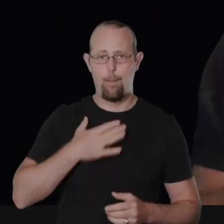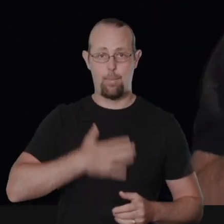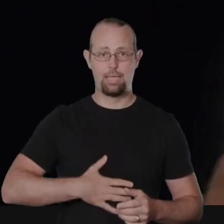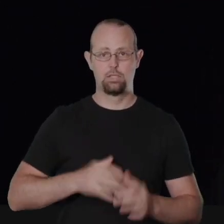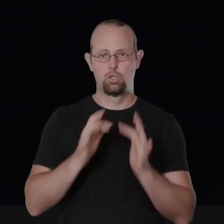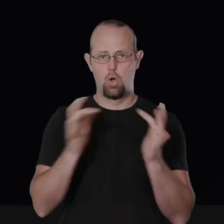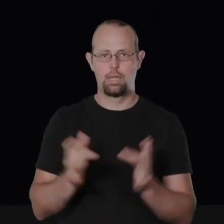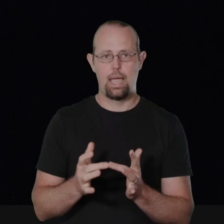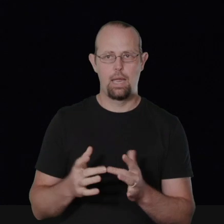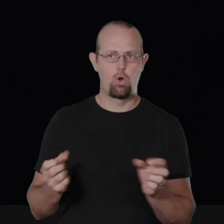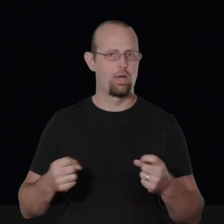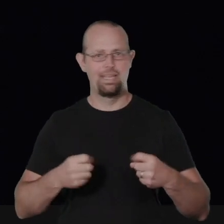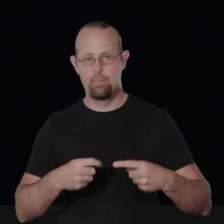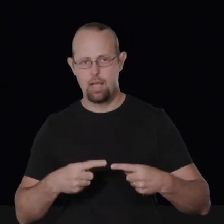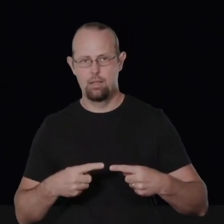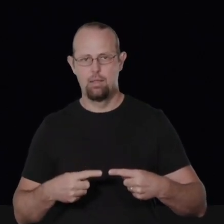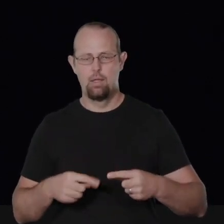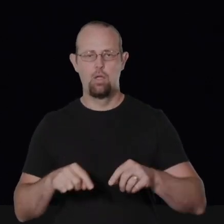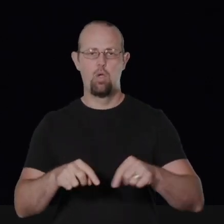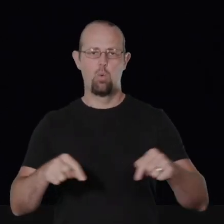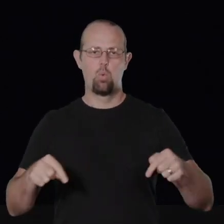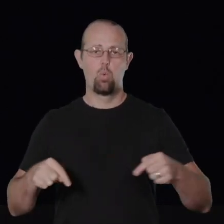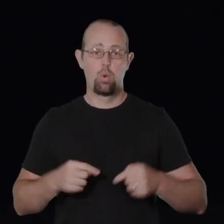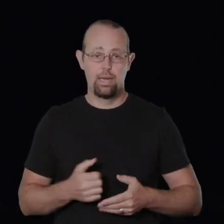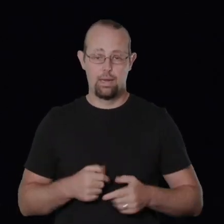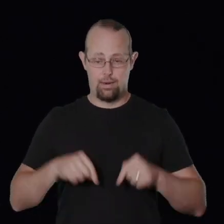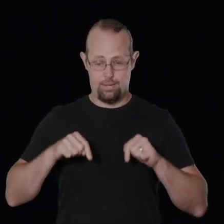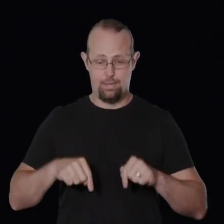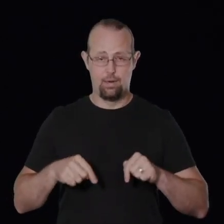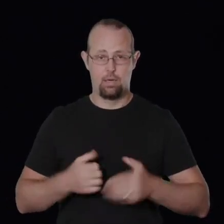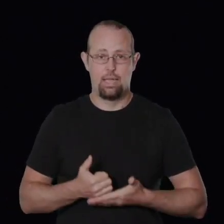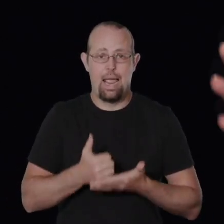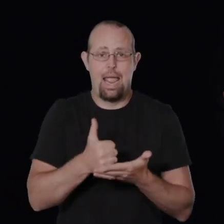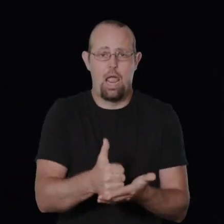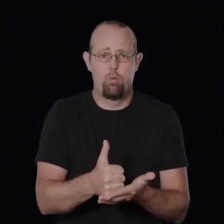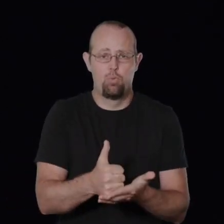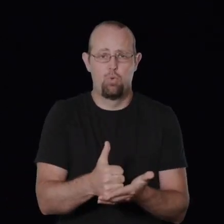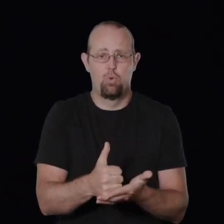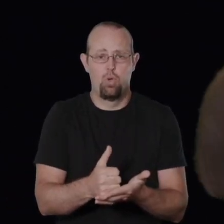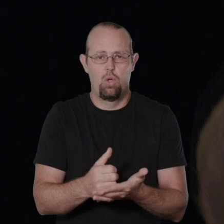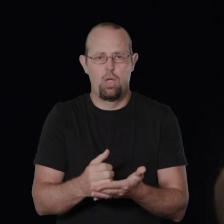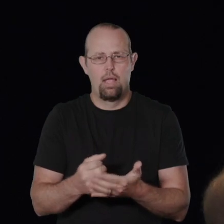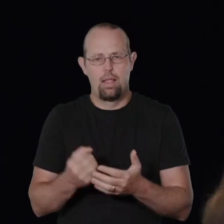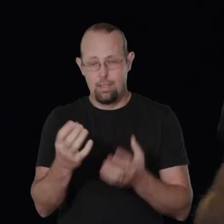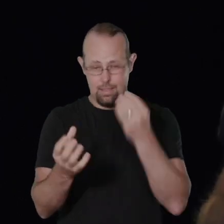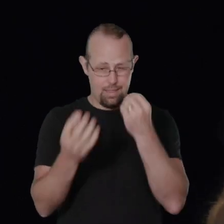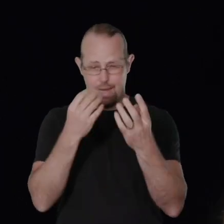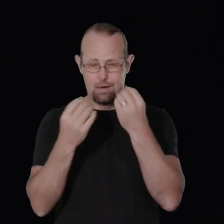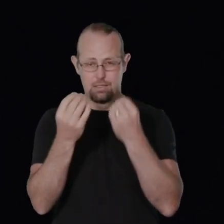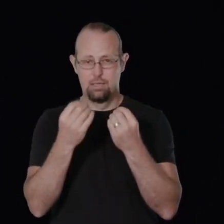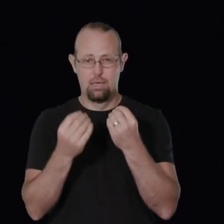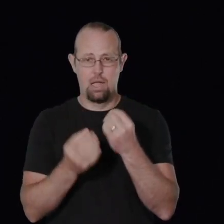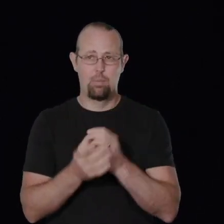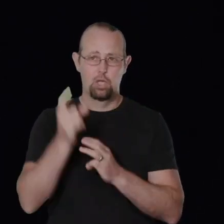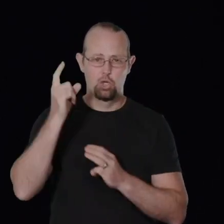But we are here to help you become acquainted with God's word, just in the same way that those guys helped me